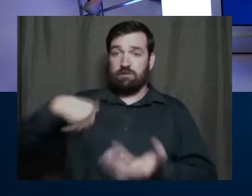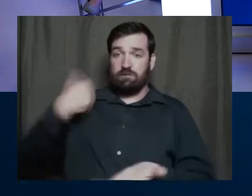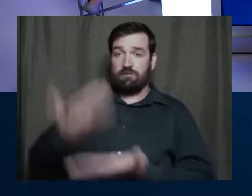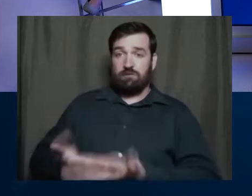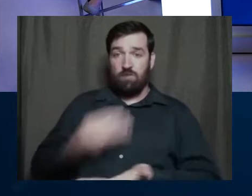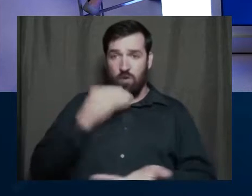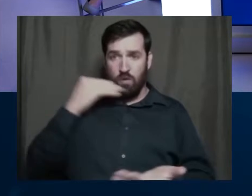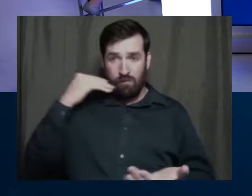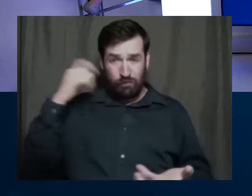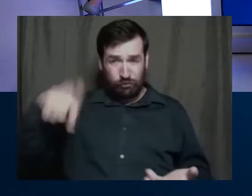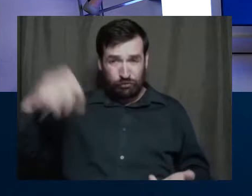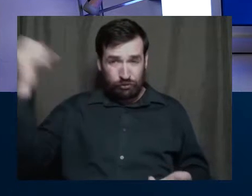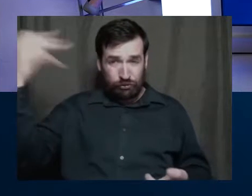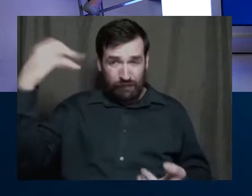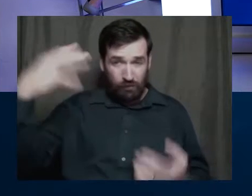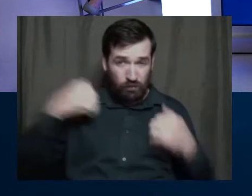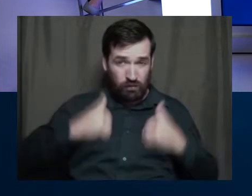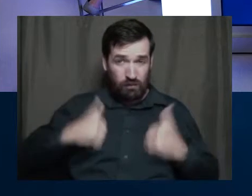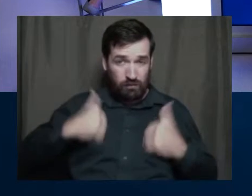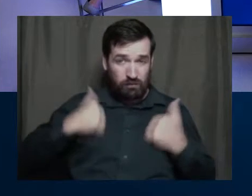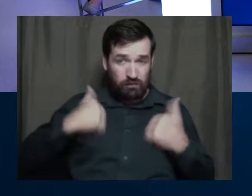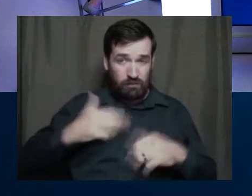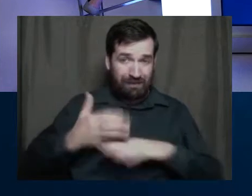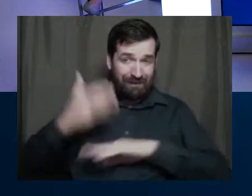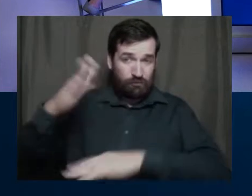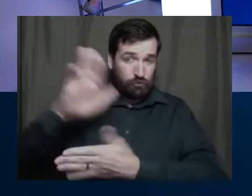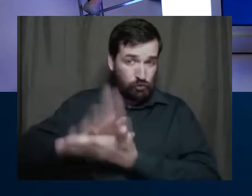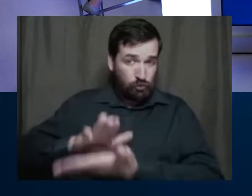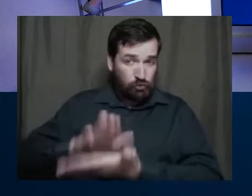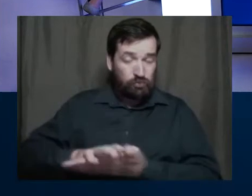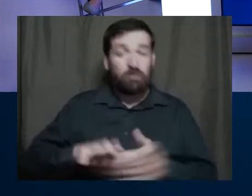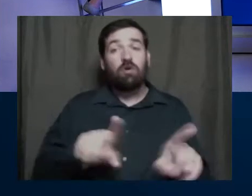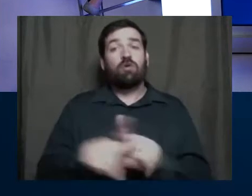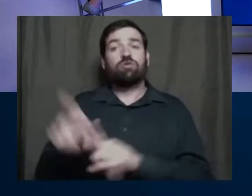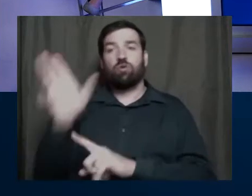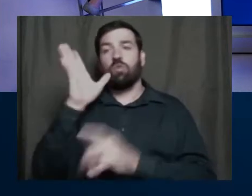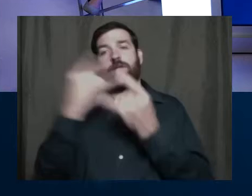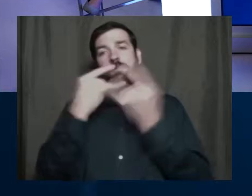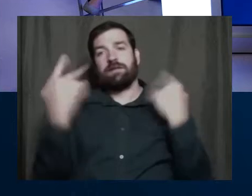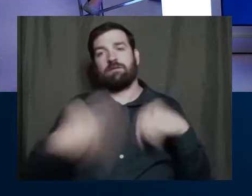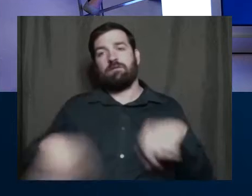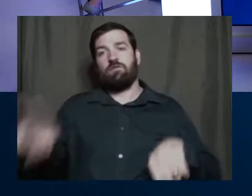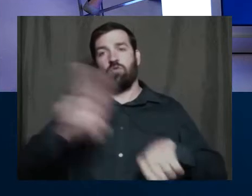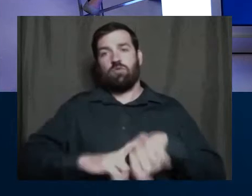every day after school? Can you tell me? They're also going to be wearing masks, of course, but does the Delta variant